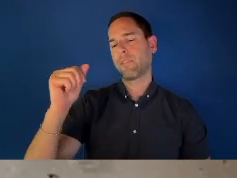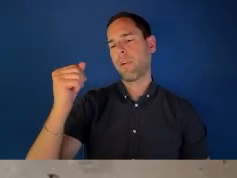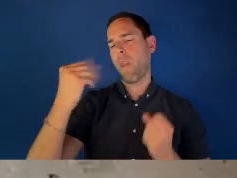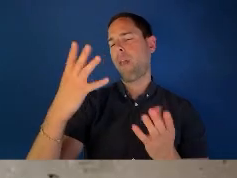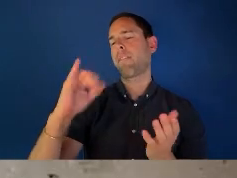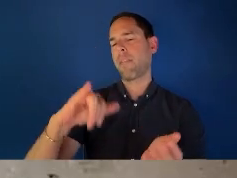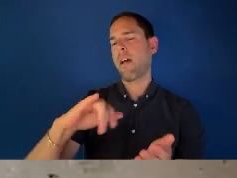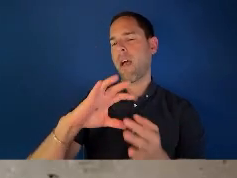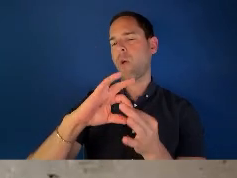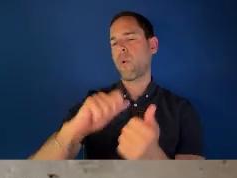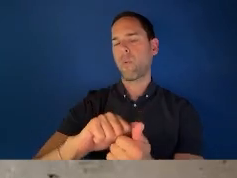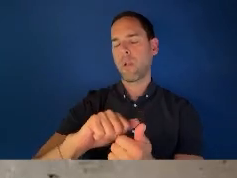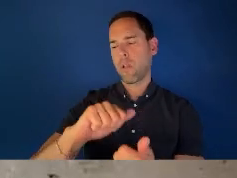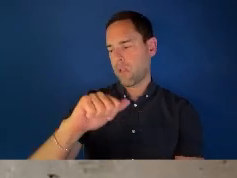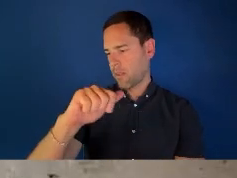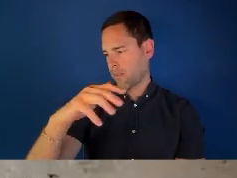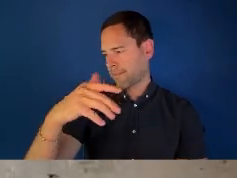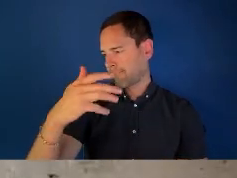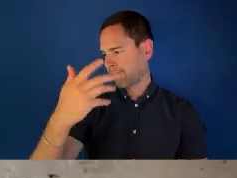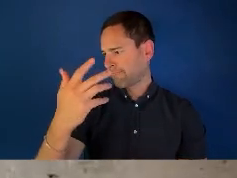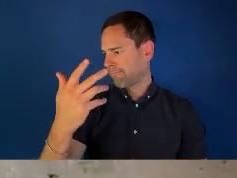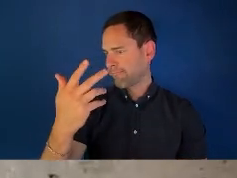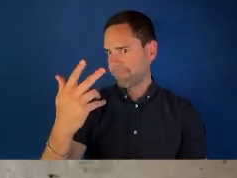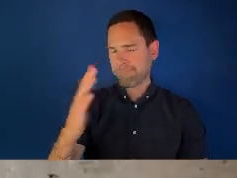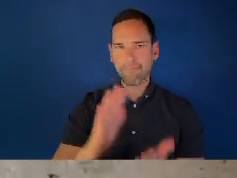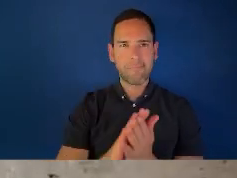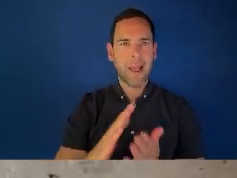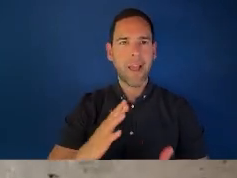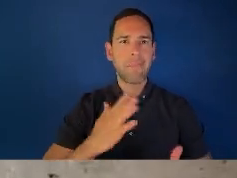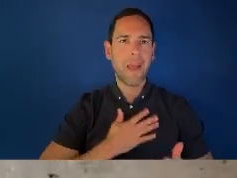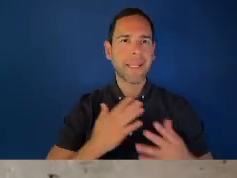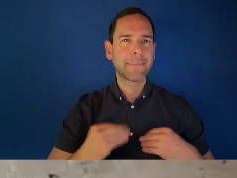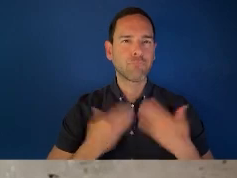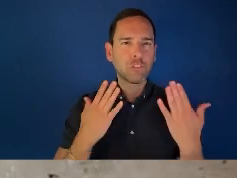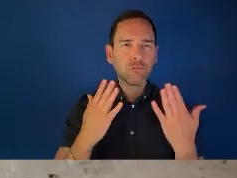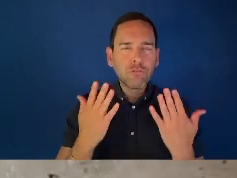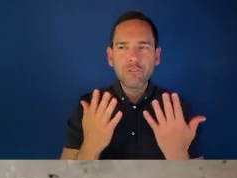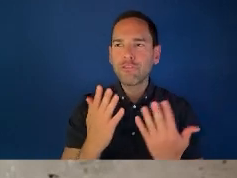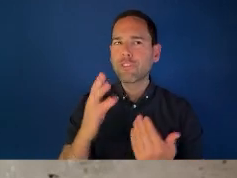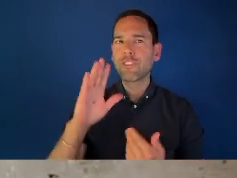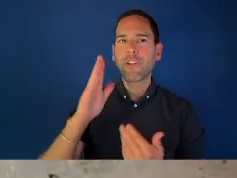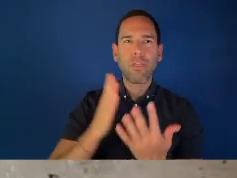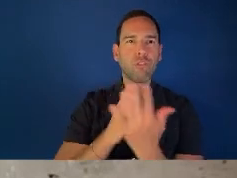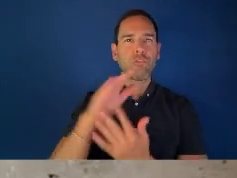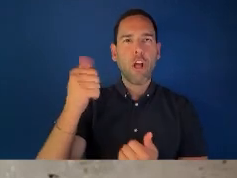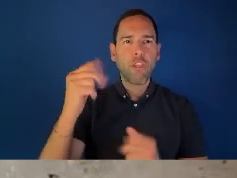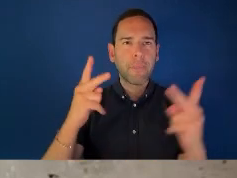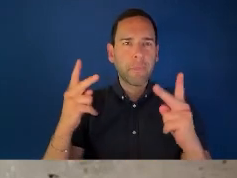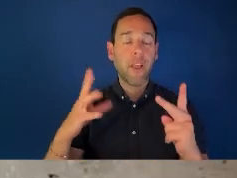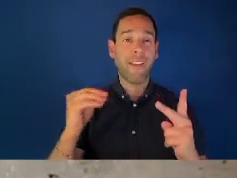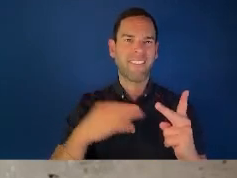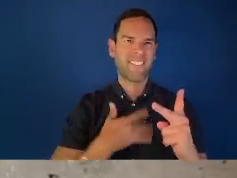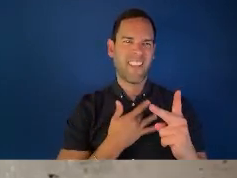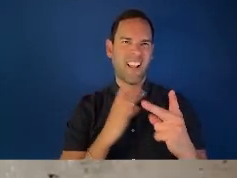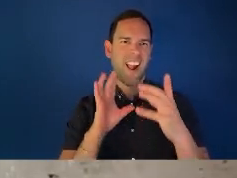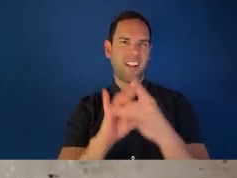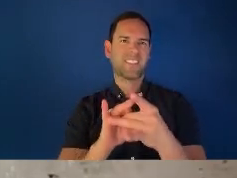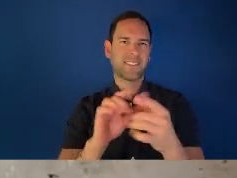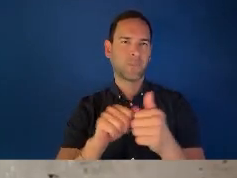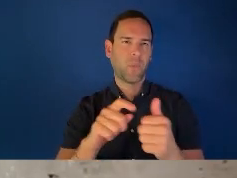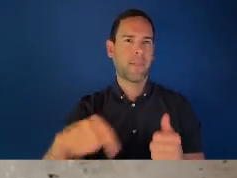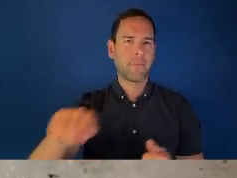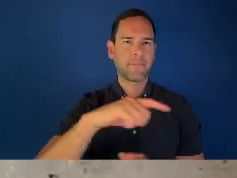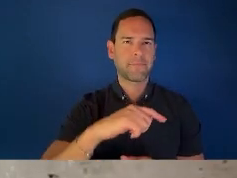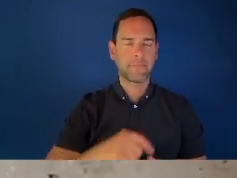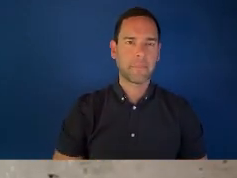guess, like, primary and secondary years just feeling very alone and isolated.